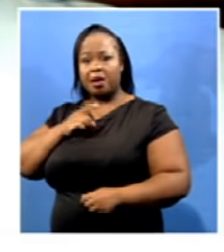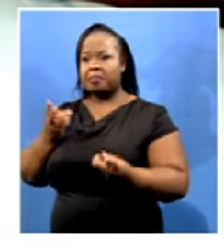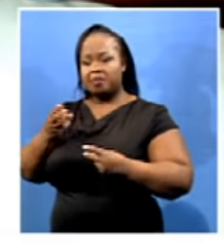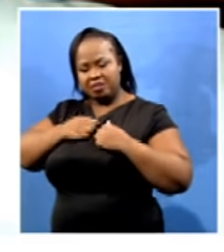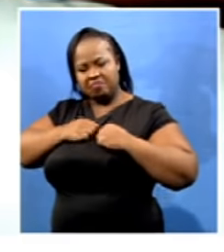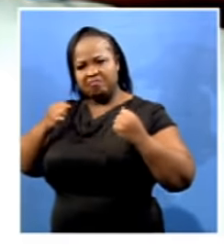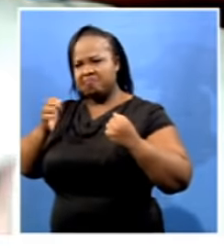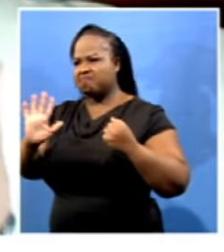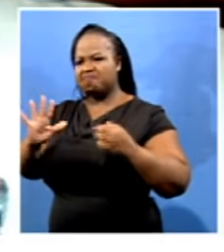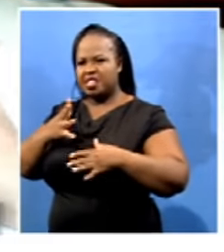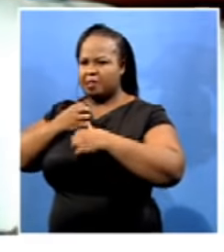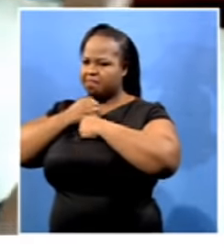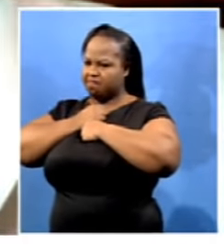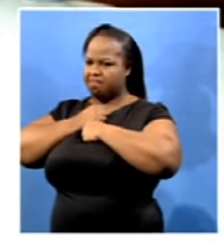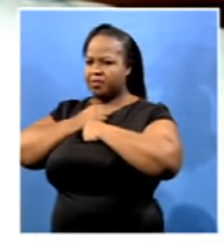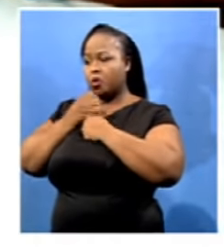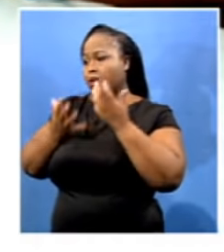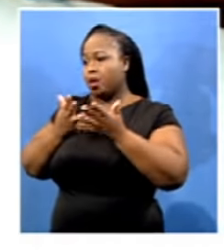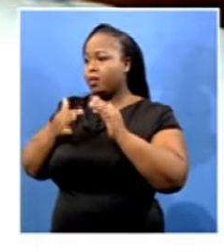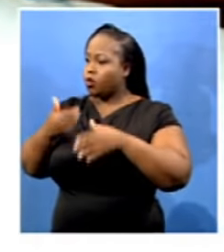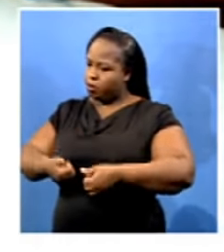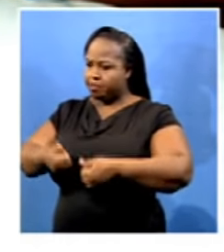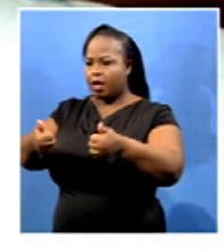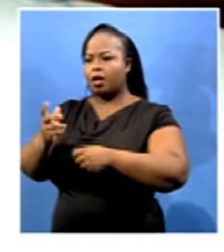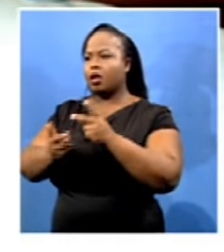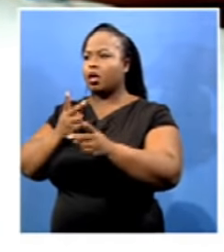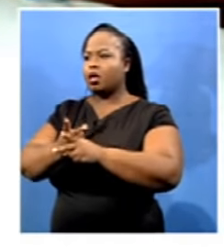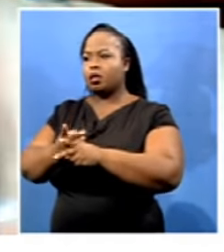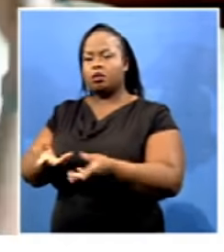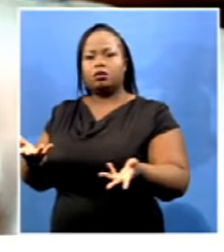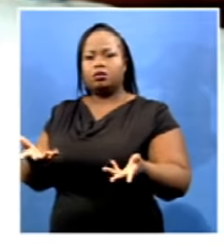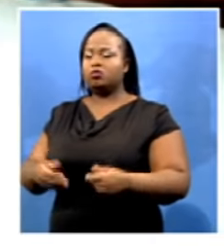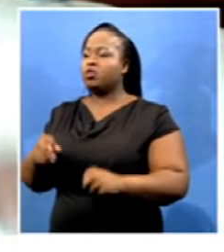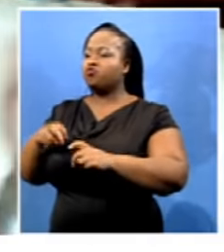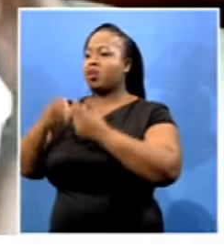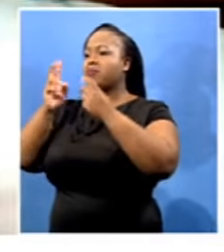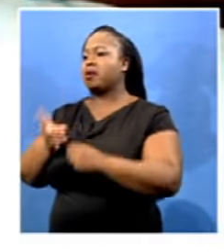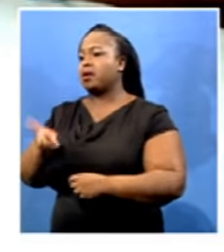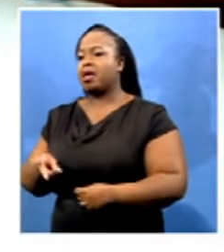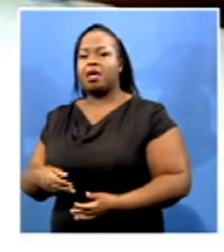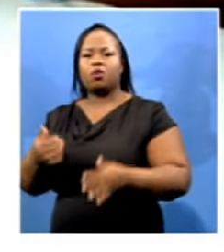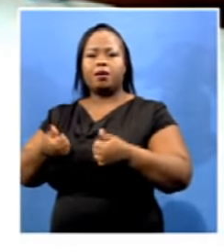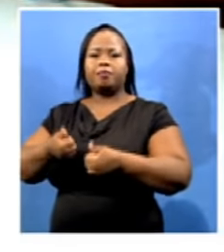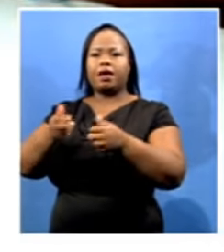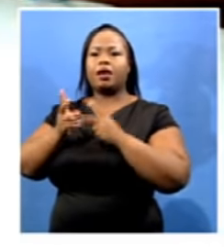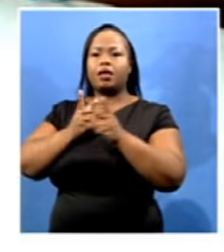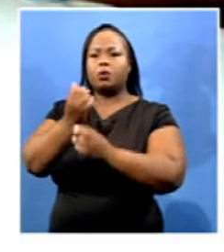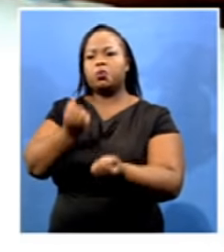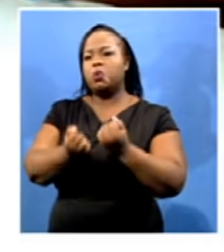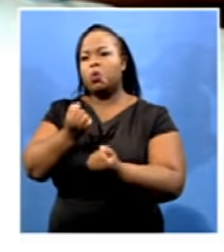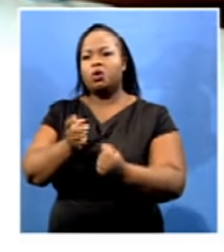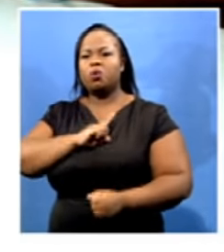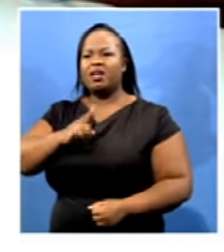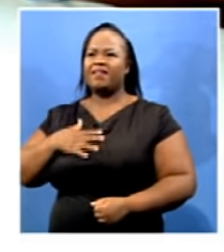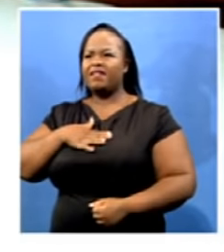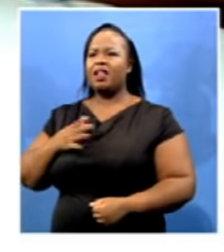out. Yeah. I might as well have gone straight back into the lion's den, been raped again, gone back to the trial again, because I actually felt